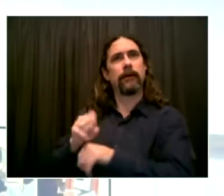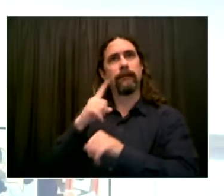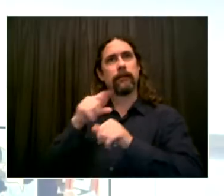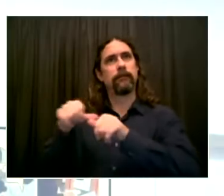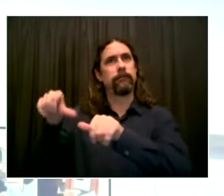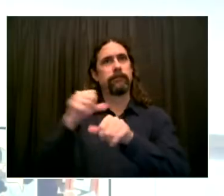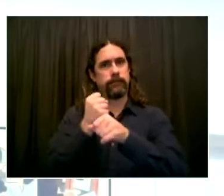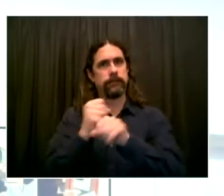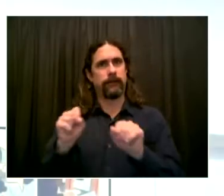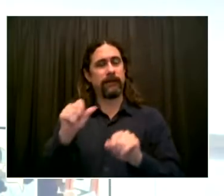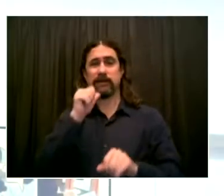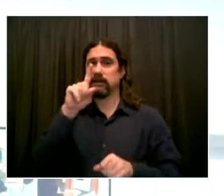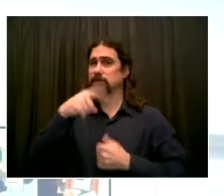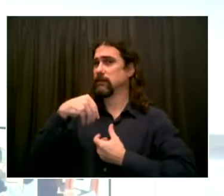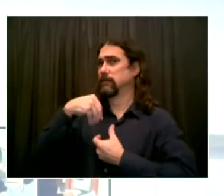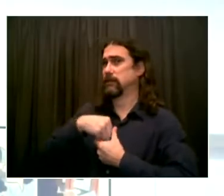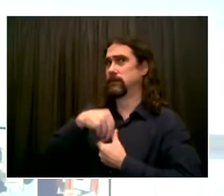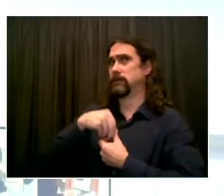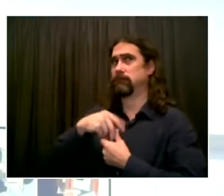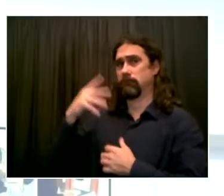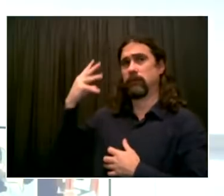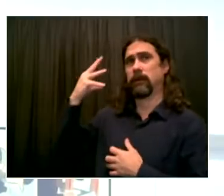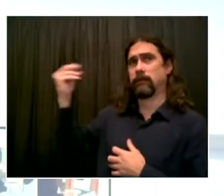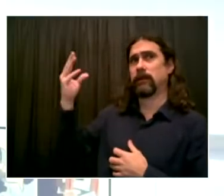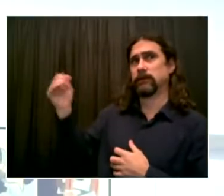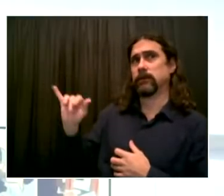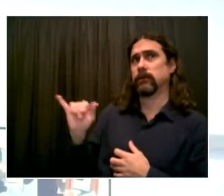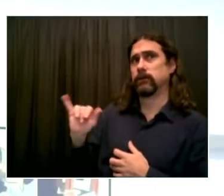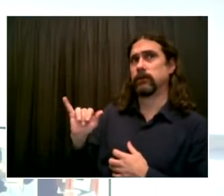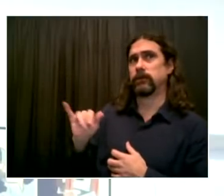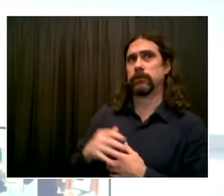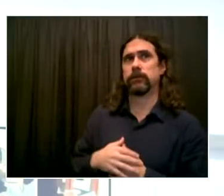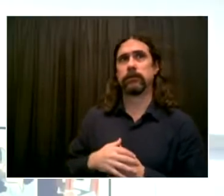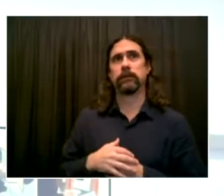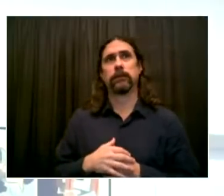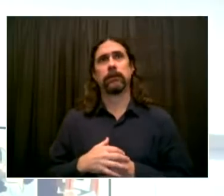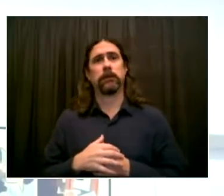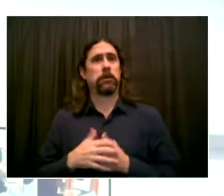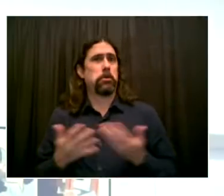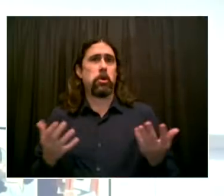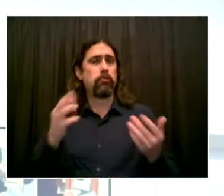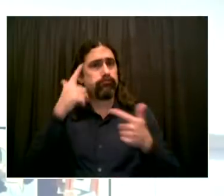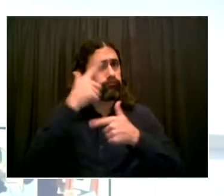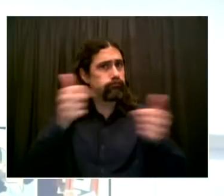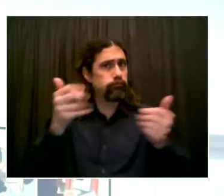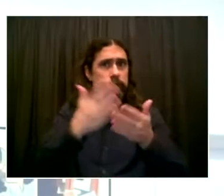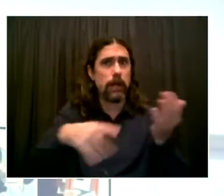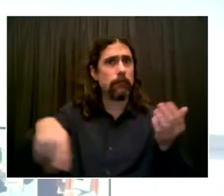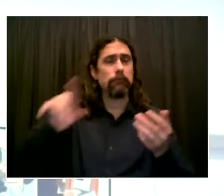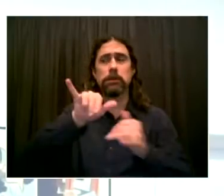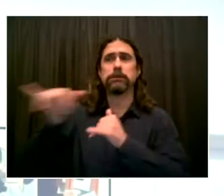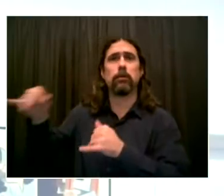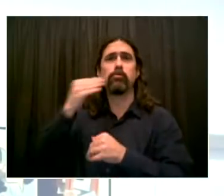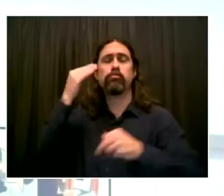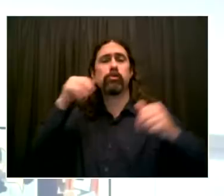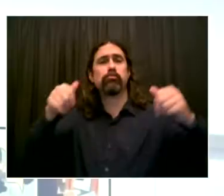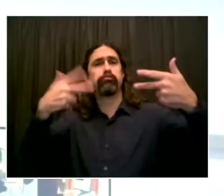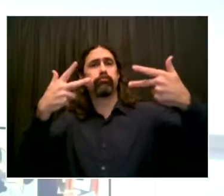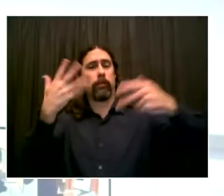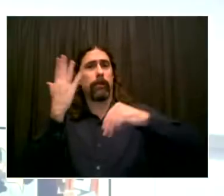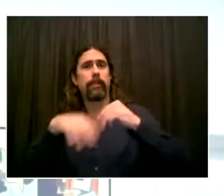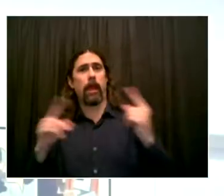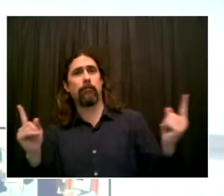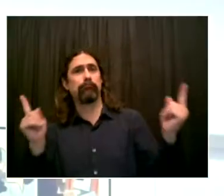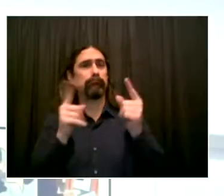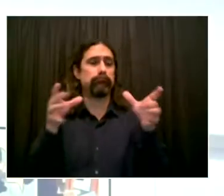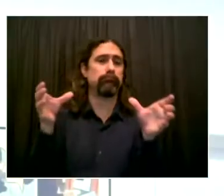are unvaccinated because they're under 5. Third, it's not too late to take some simple steps. I've been asked if vaccination